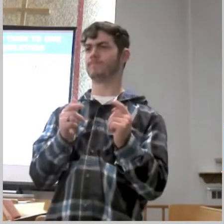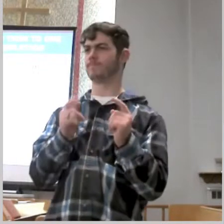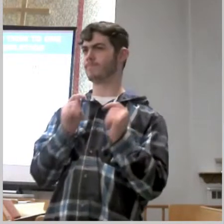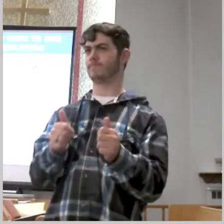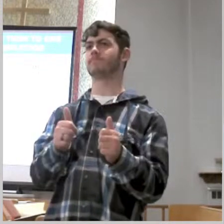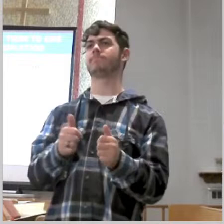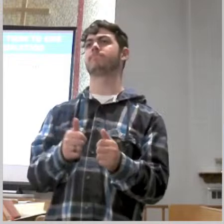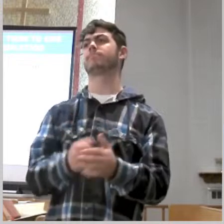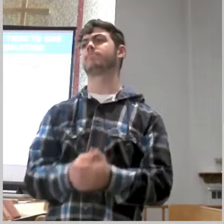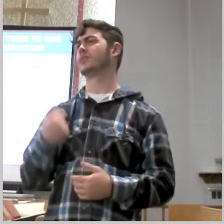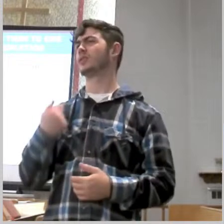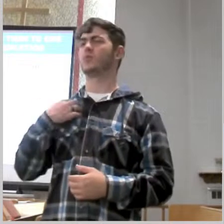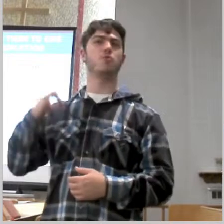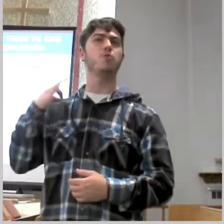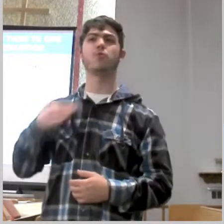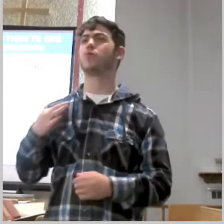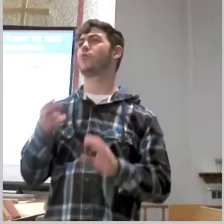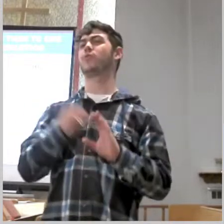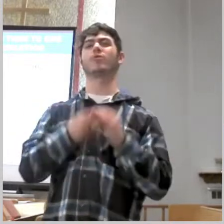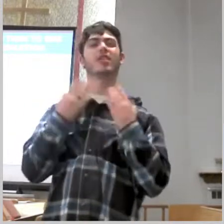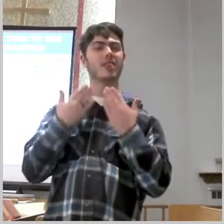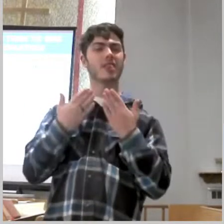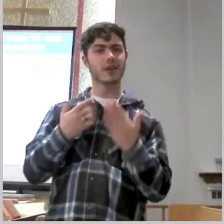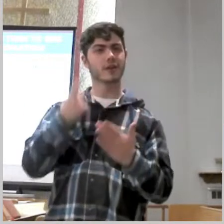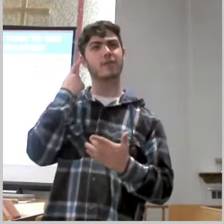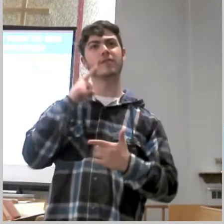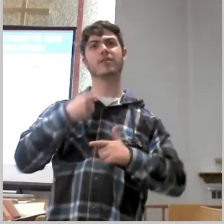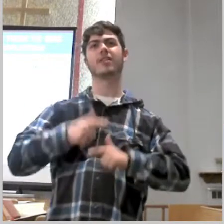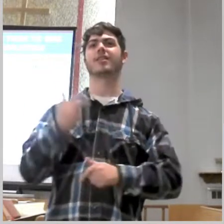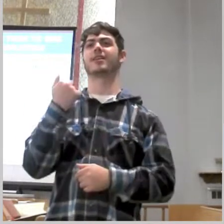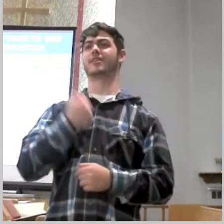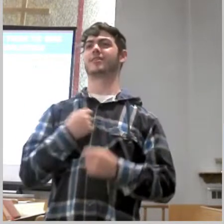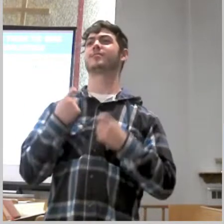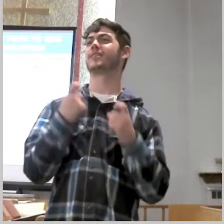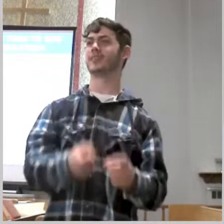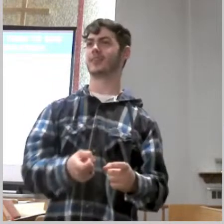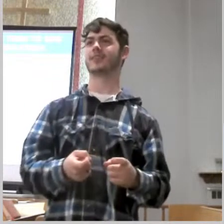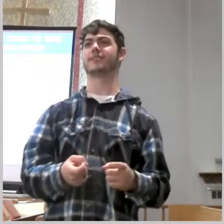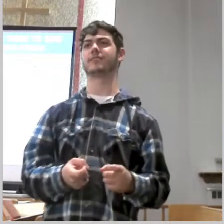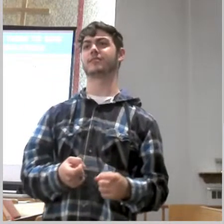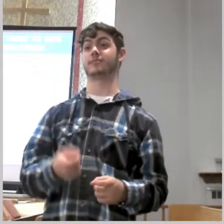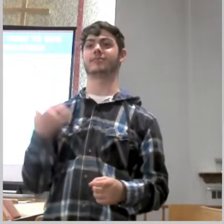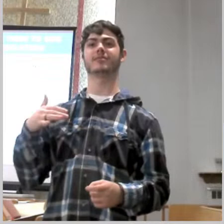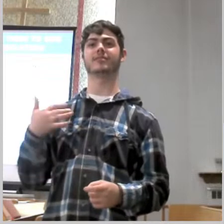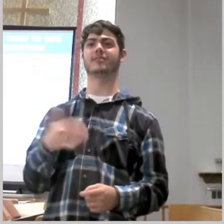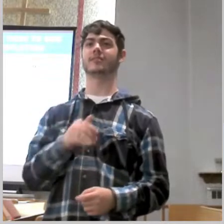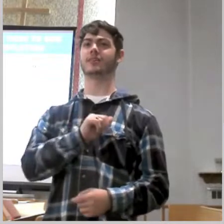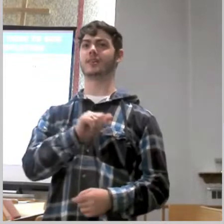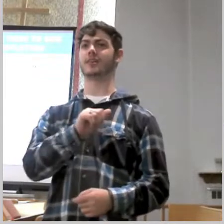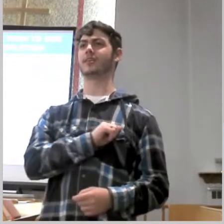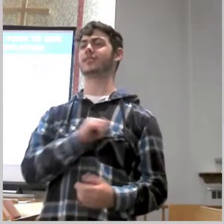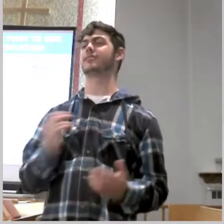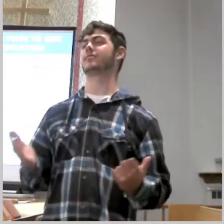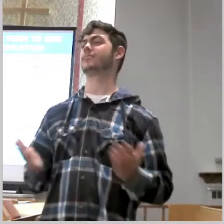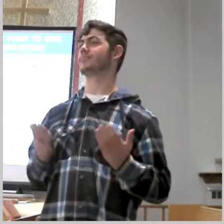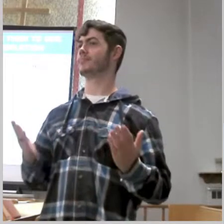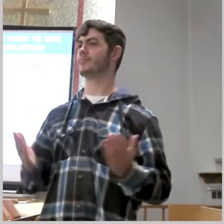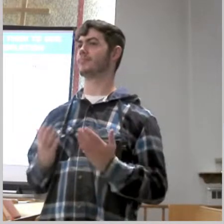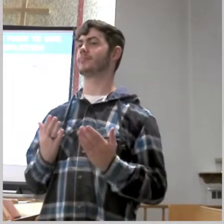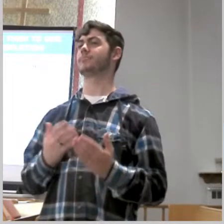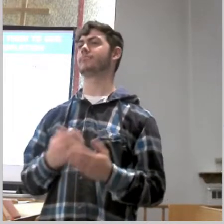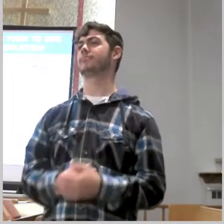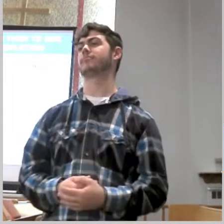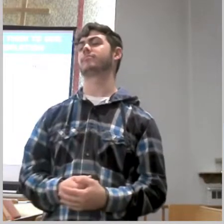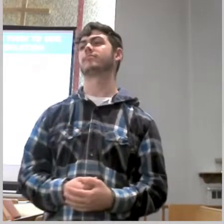to participate. Thank you for letting me give, was their attitude. Wow, what an encouragement to hear people like